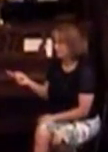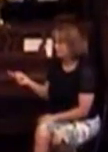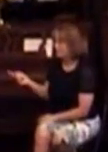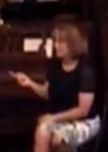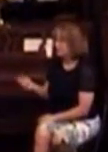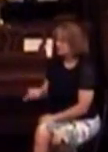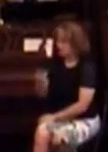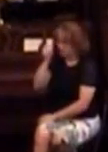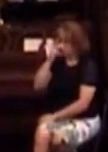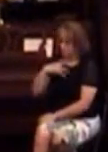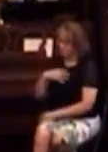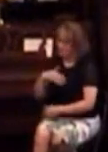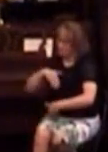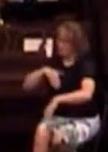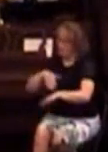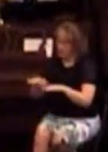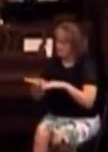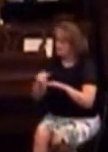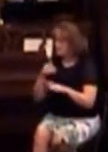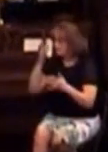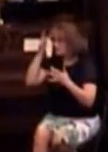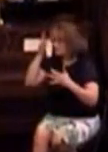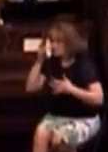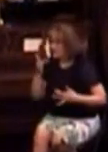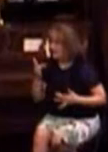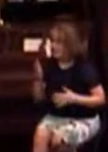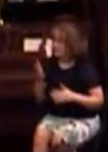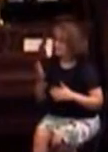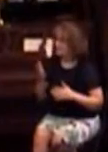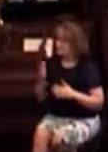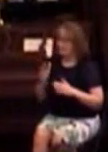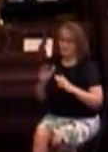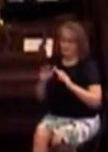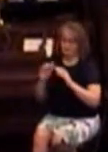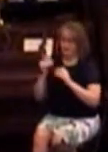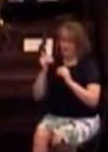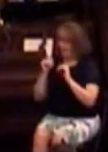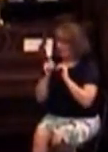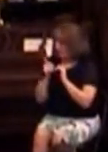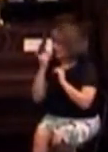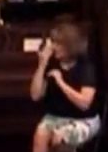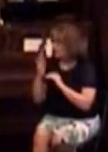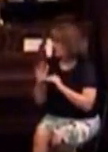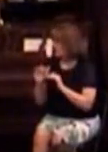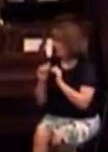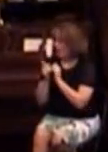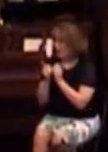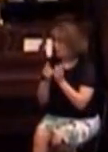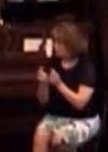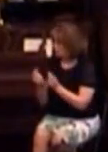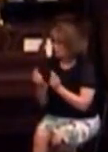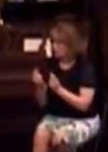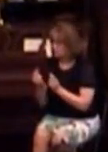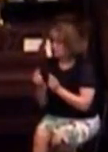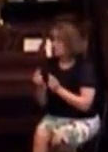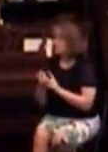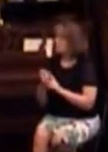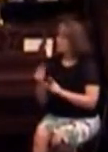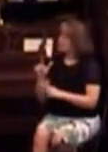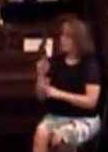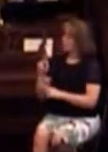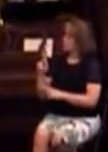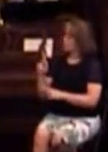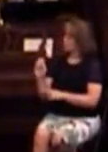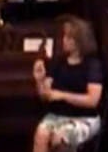point, we get a window into how they're really feeling. There's this one line, 17th verse of Luke 24, that says, sadness